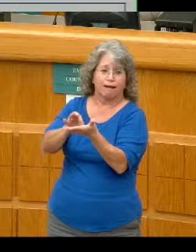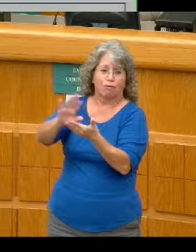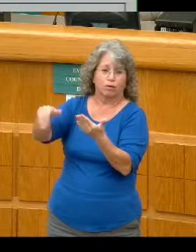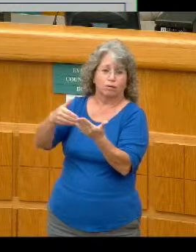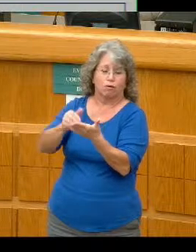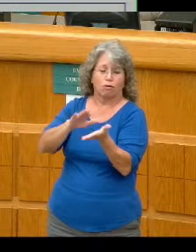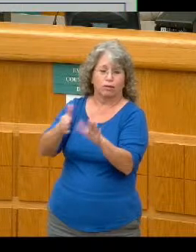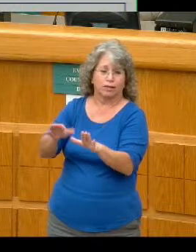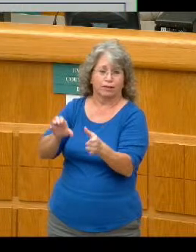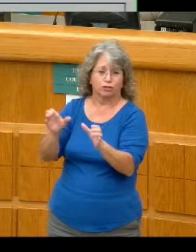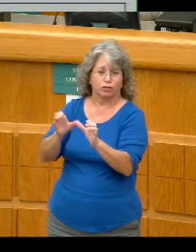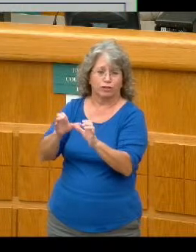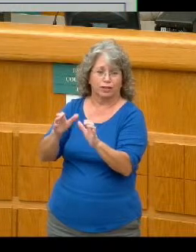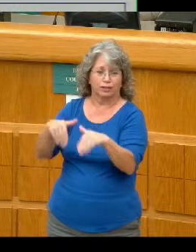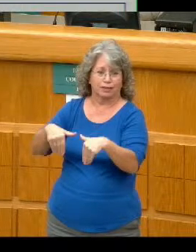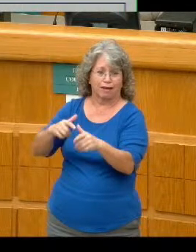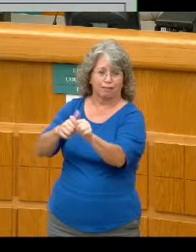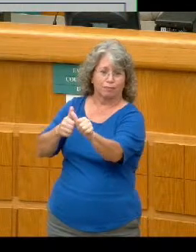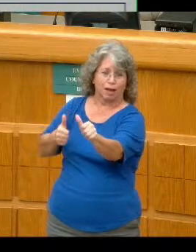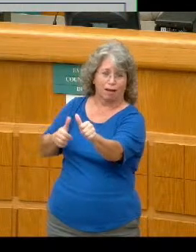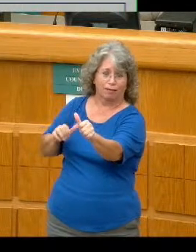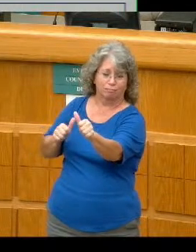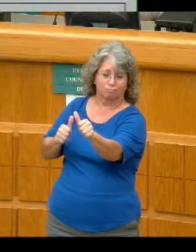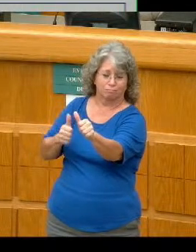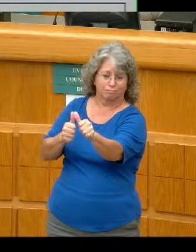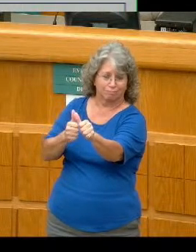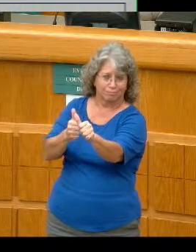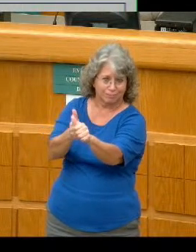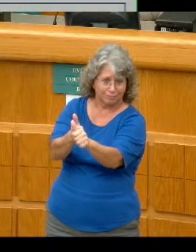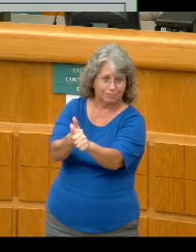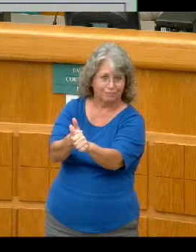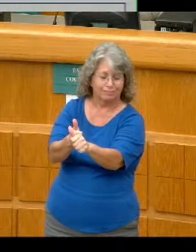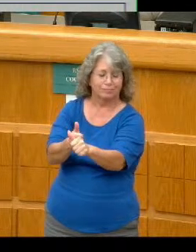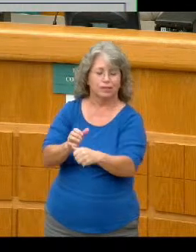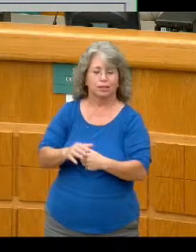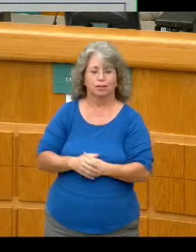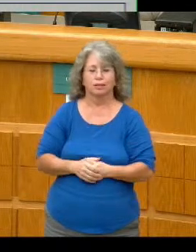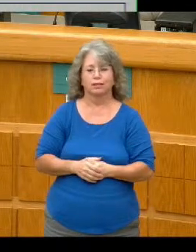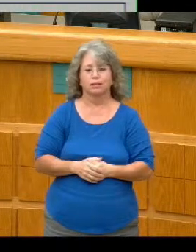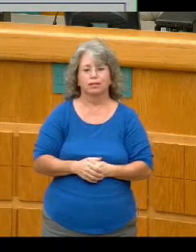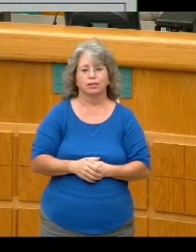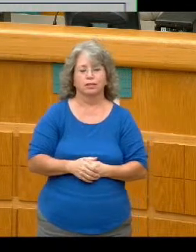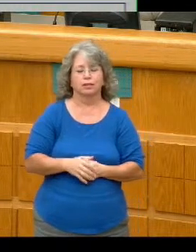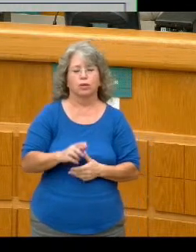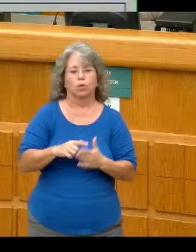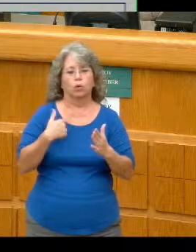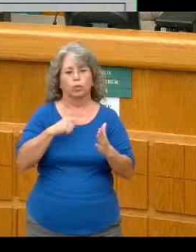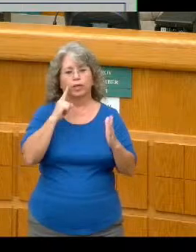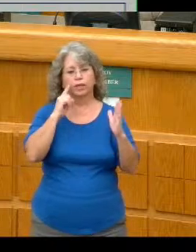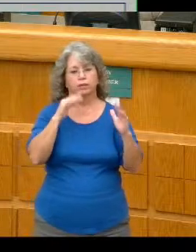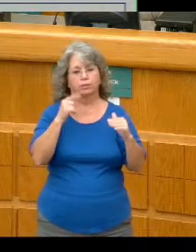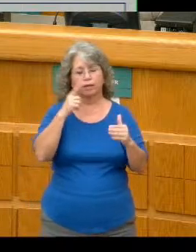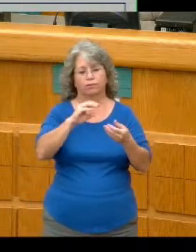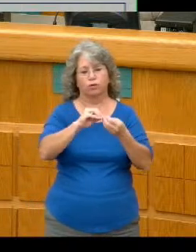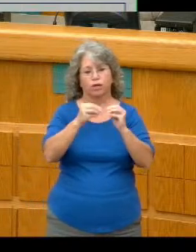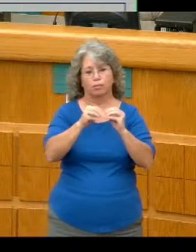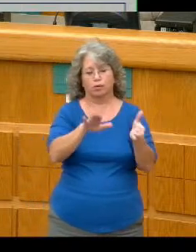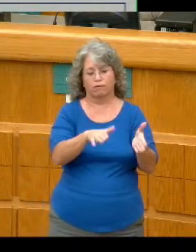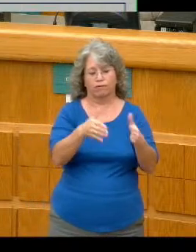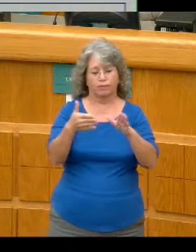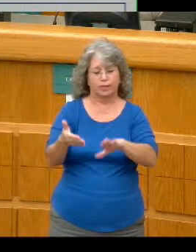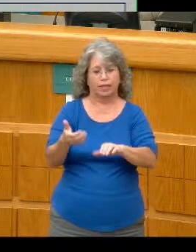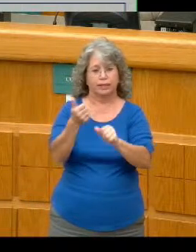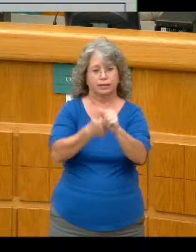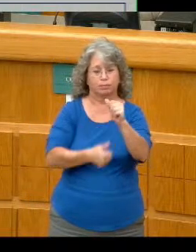yet. When we look at our model that's projecting what we expect for the number of new fatalities per day, each data